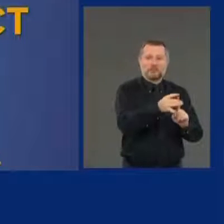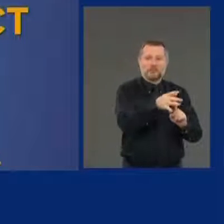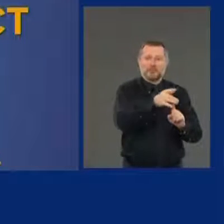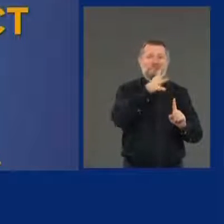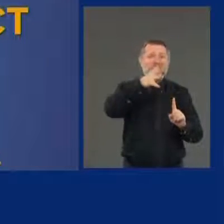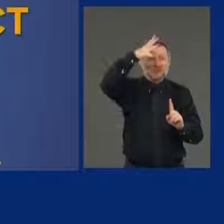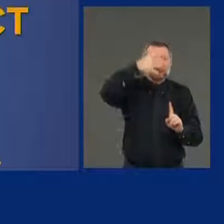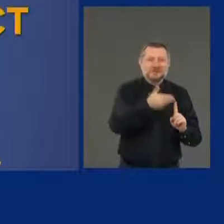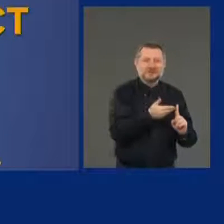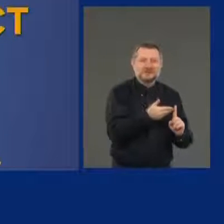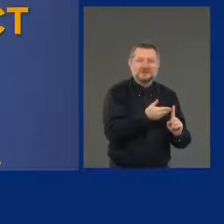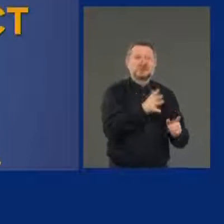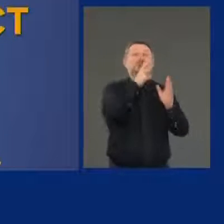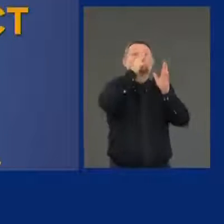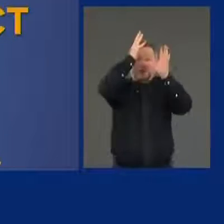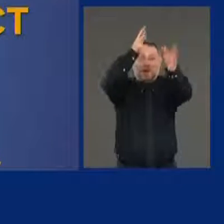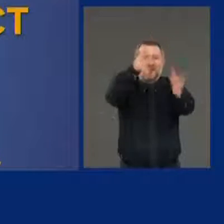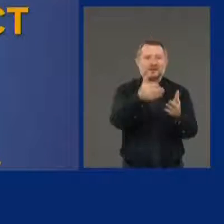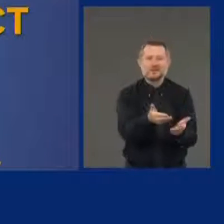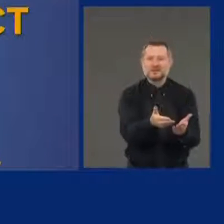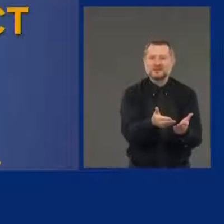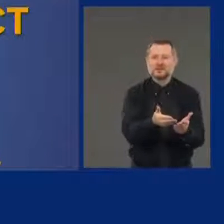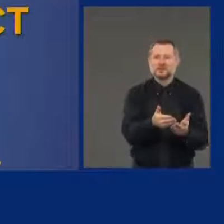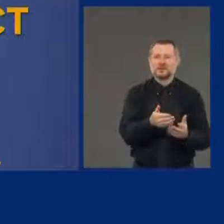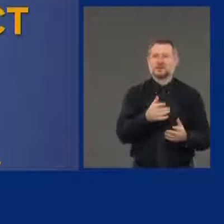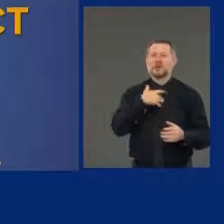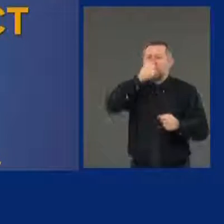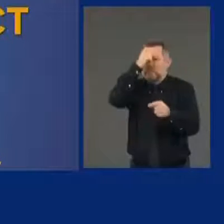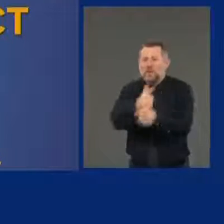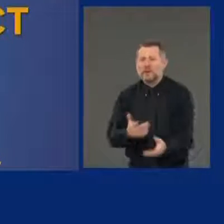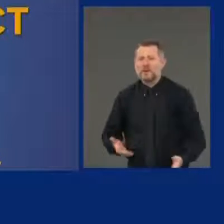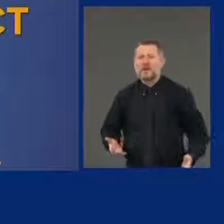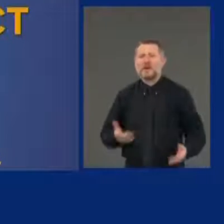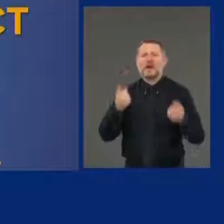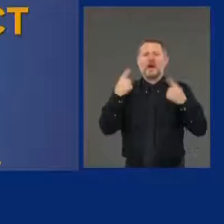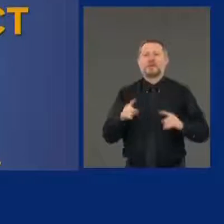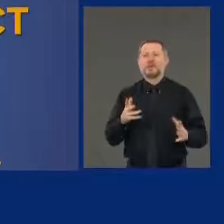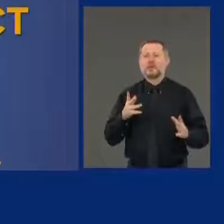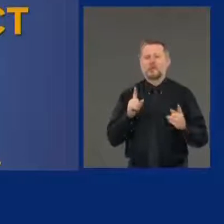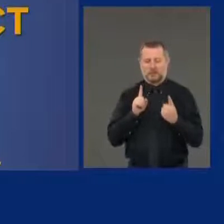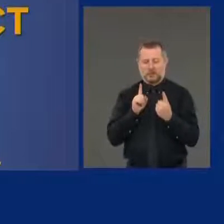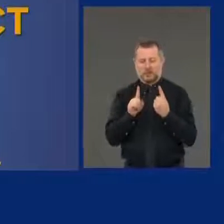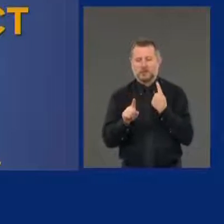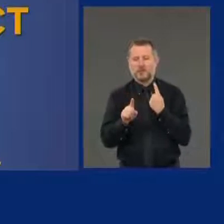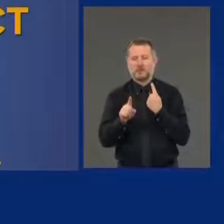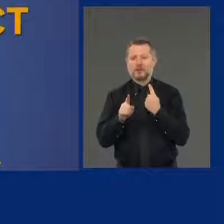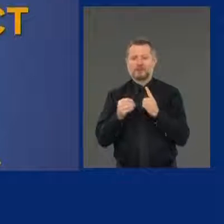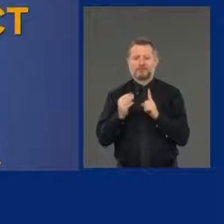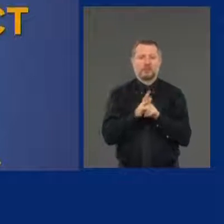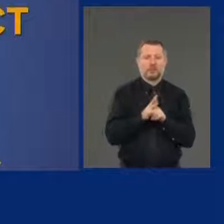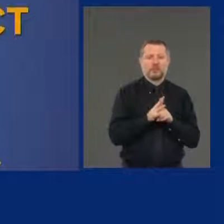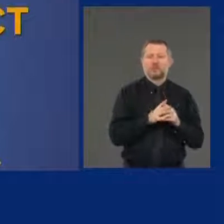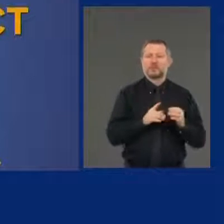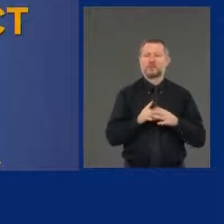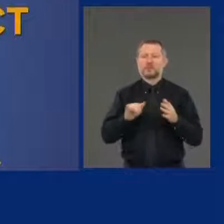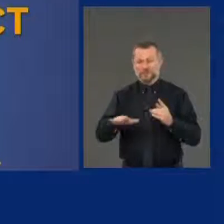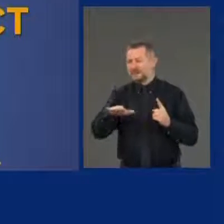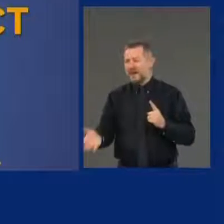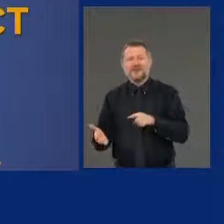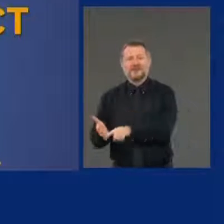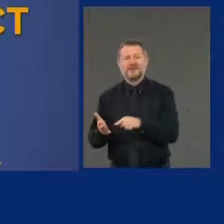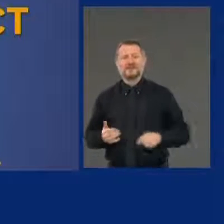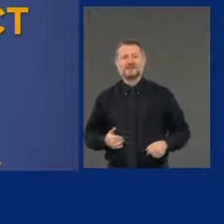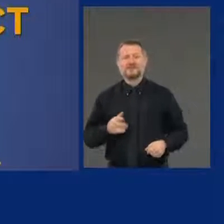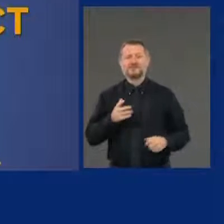who you run into on the sidewalk and you don't even know, but happens to have a compromised